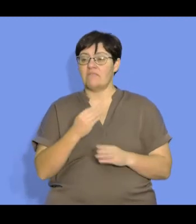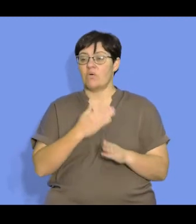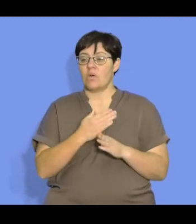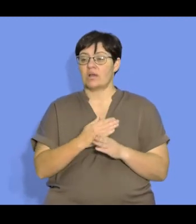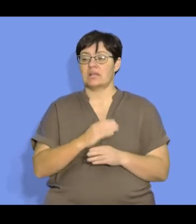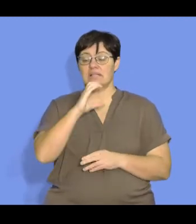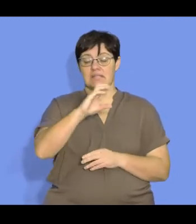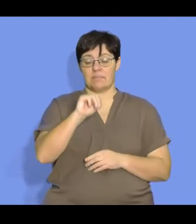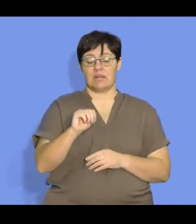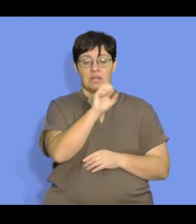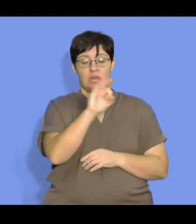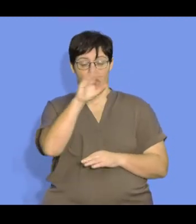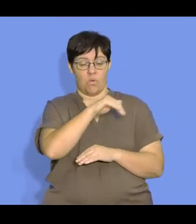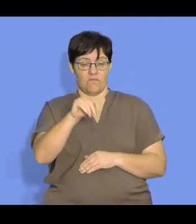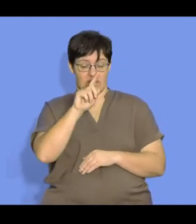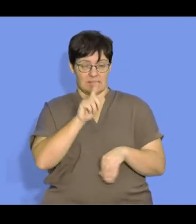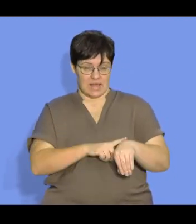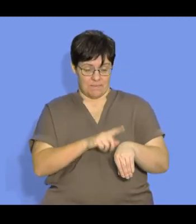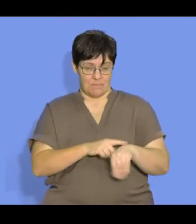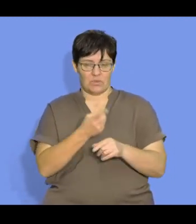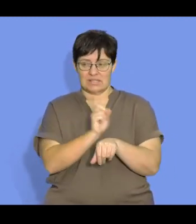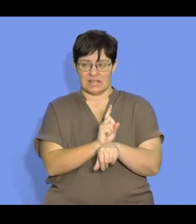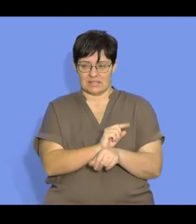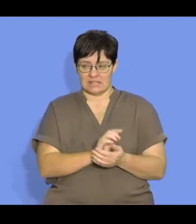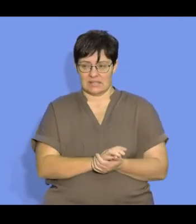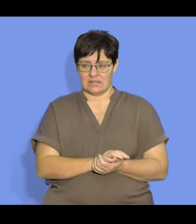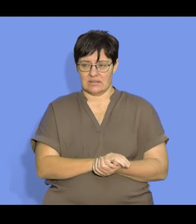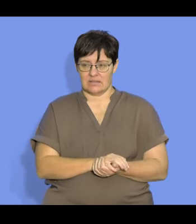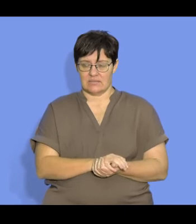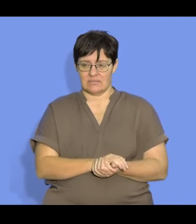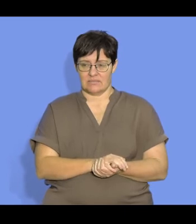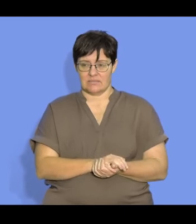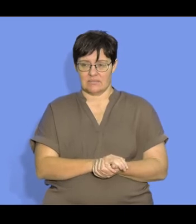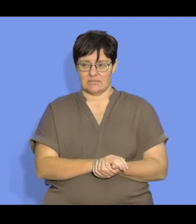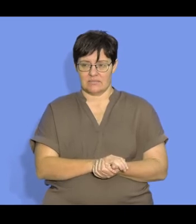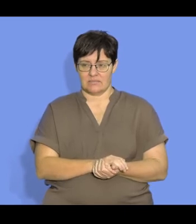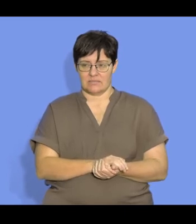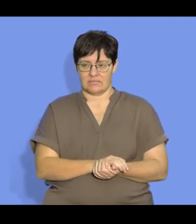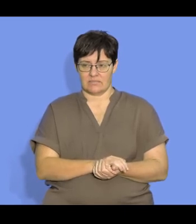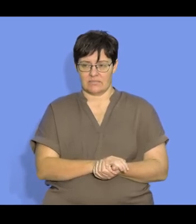with centimeters cubed over time, which is seconds, and our